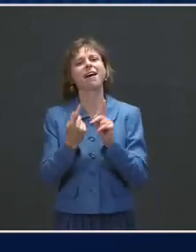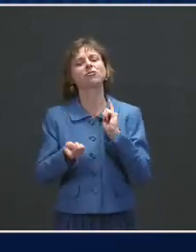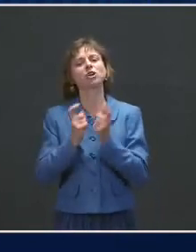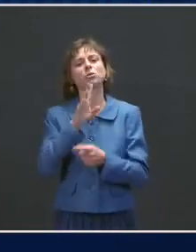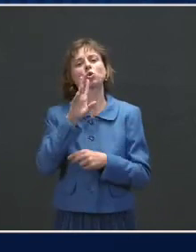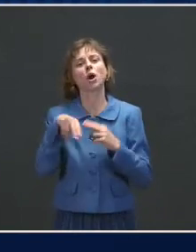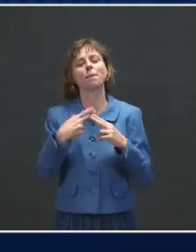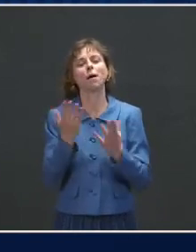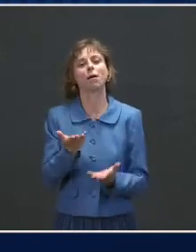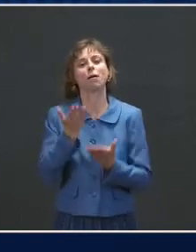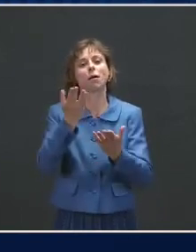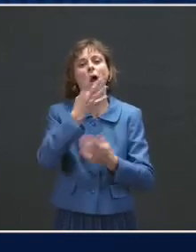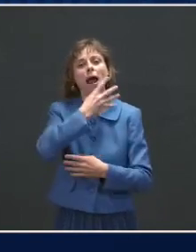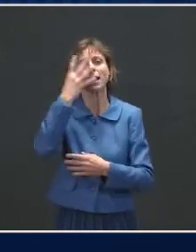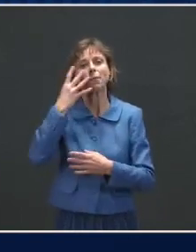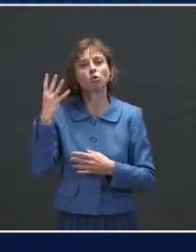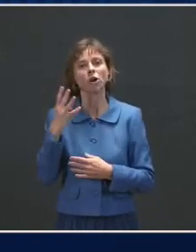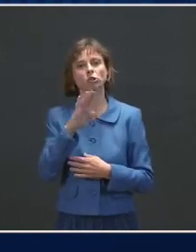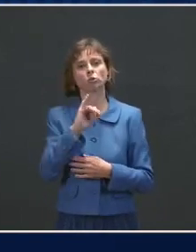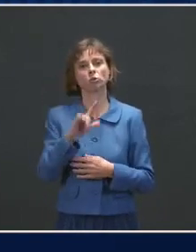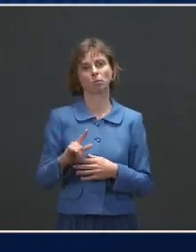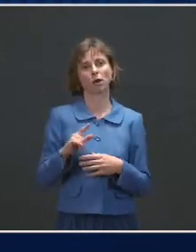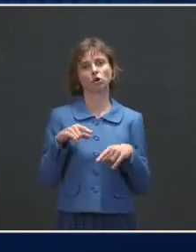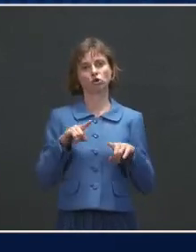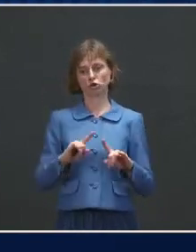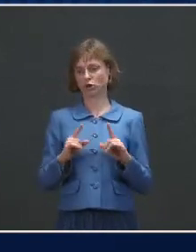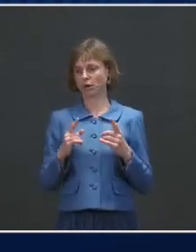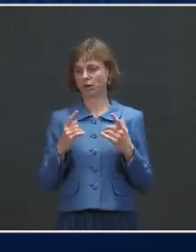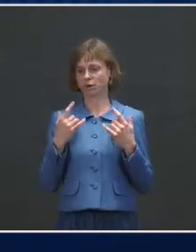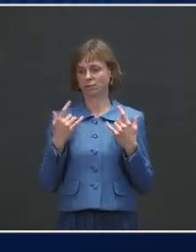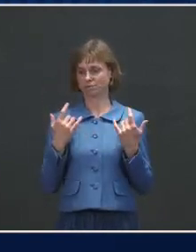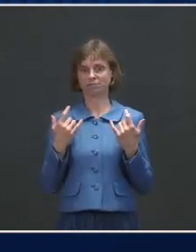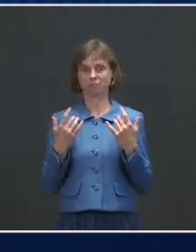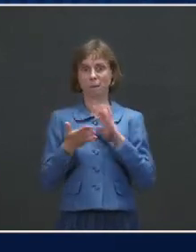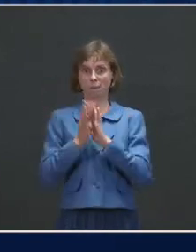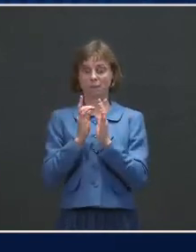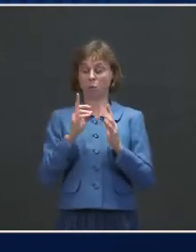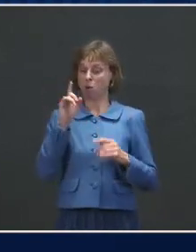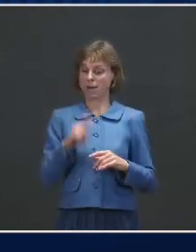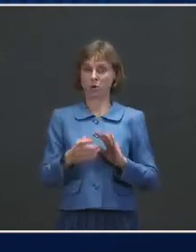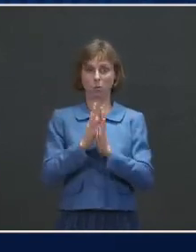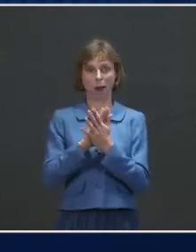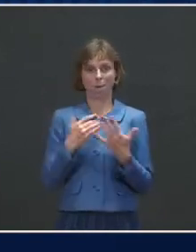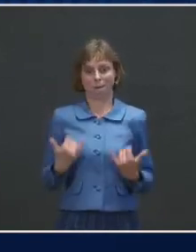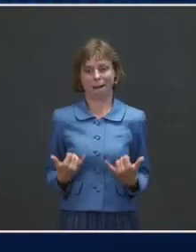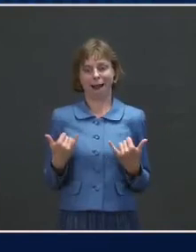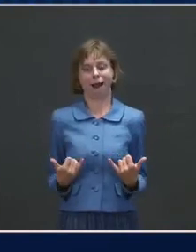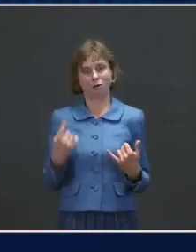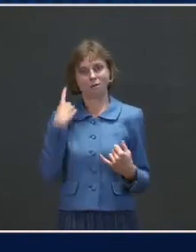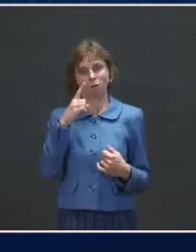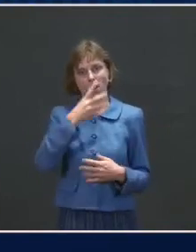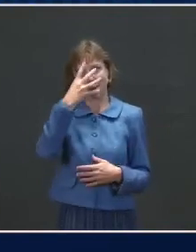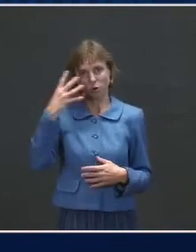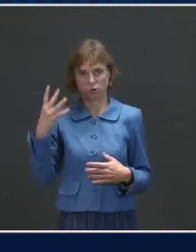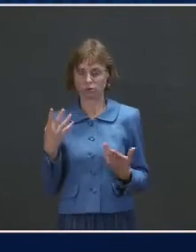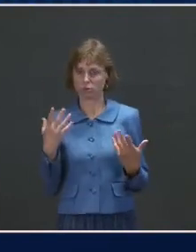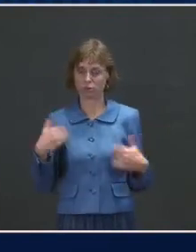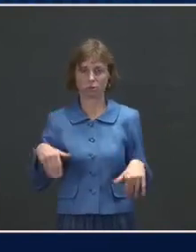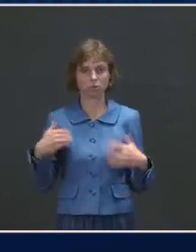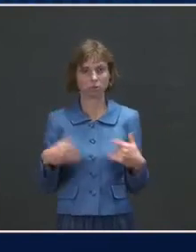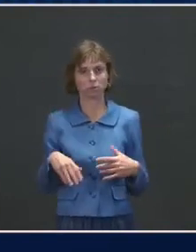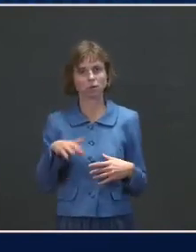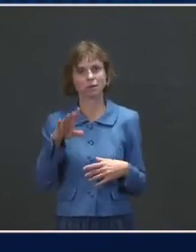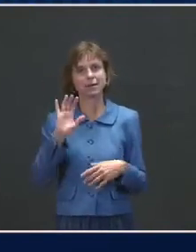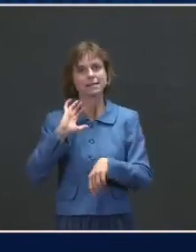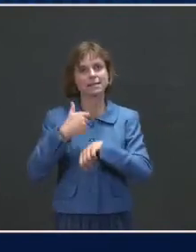bill at a time where modernization of immigration is long overdue, that addresses not only a pathway to citizenship, but puts in